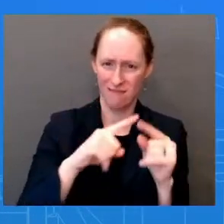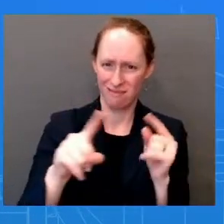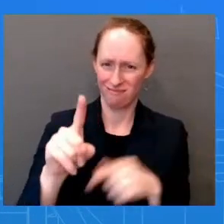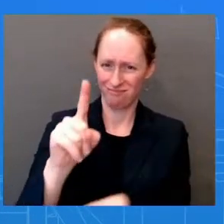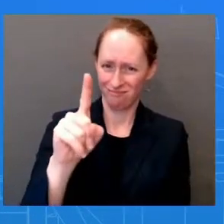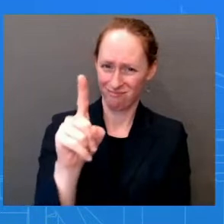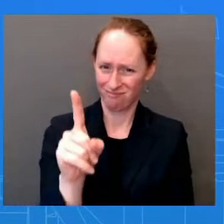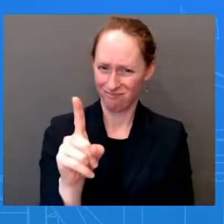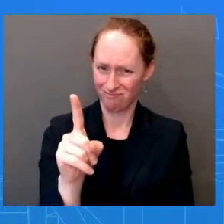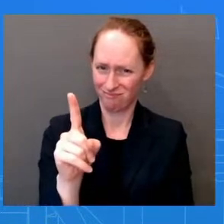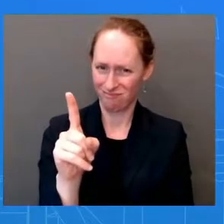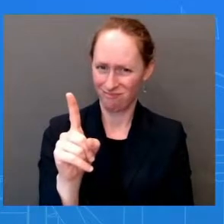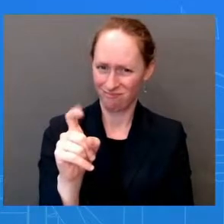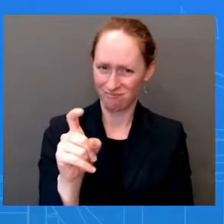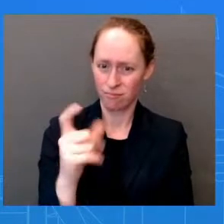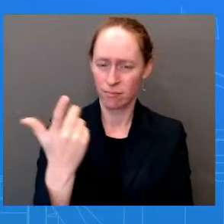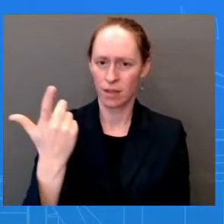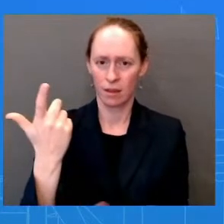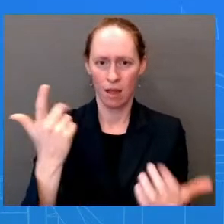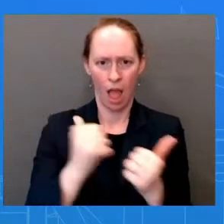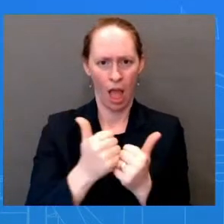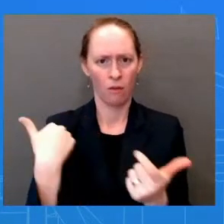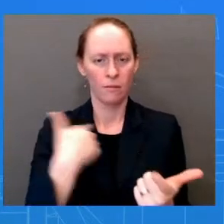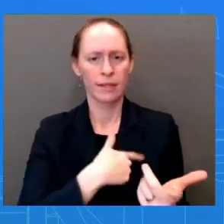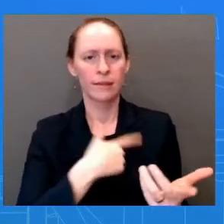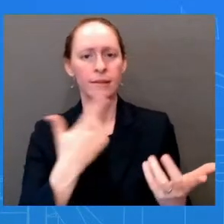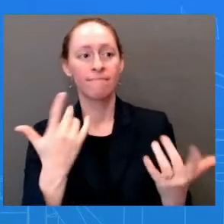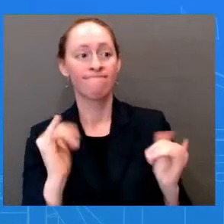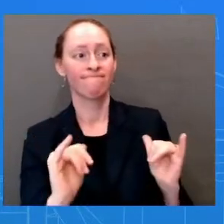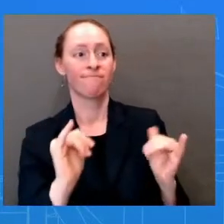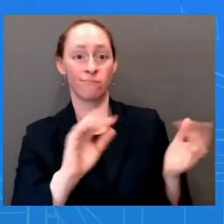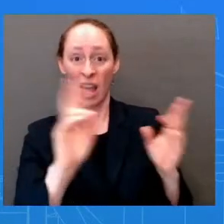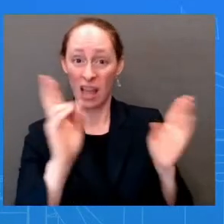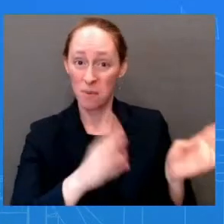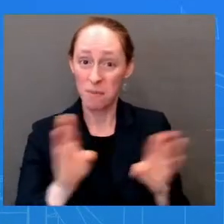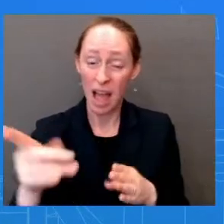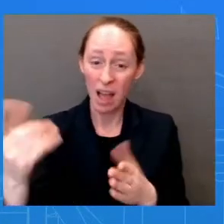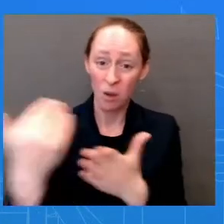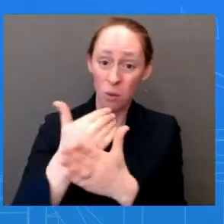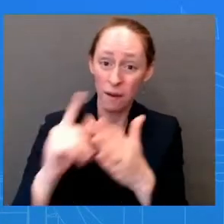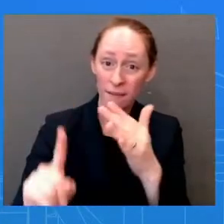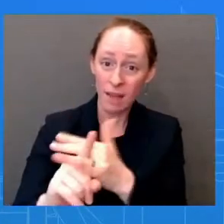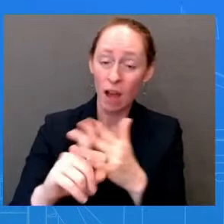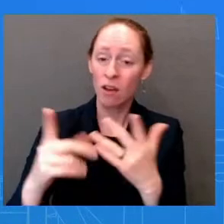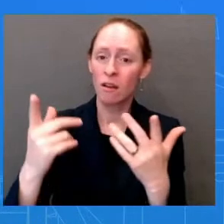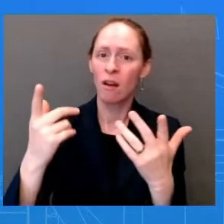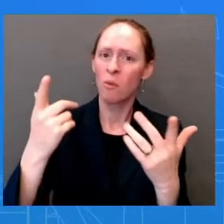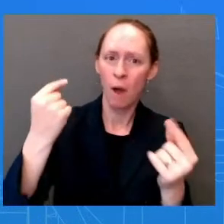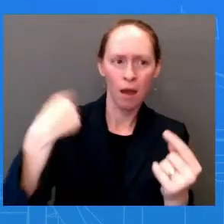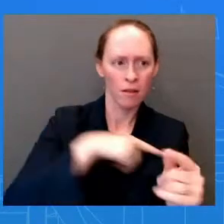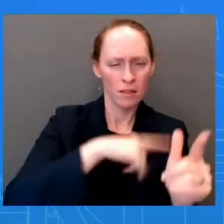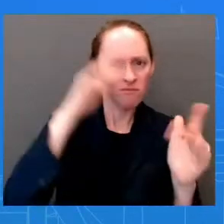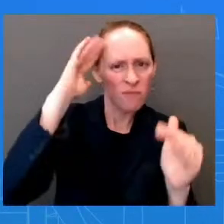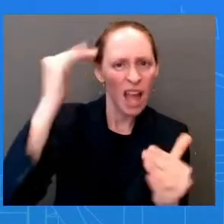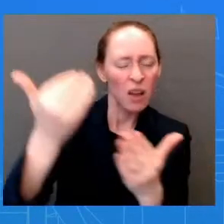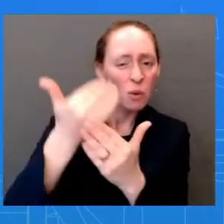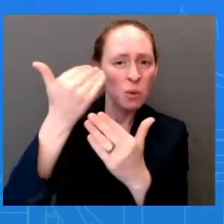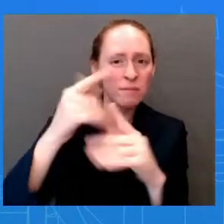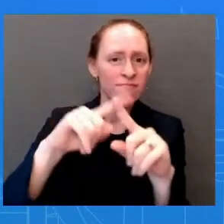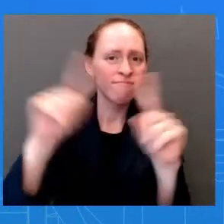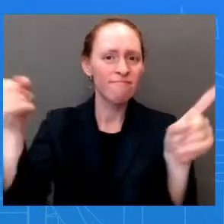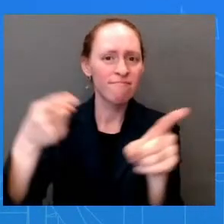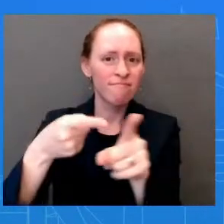expect when it comes to COVID? Well, what Americans should expect is from our experience that you never can